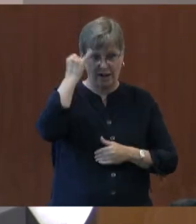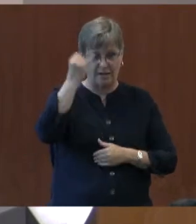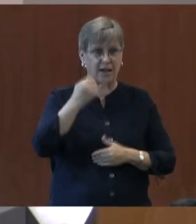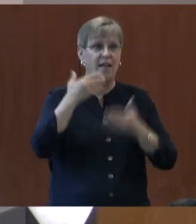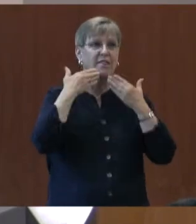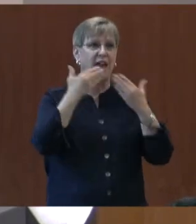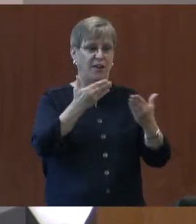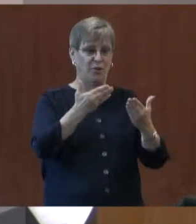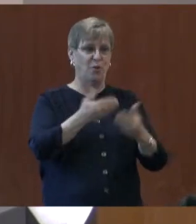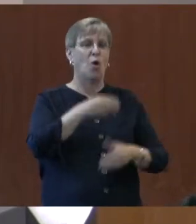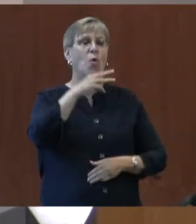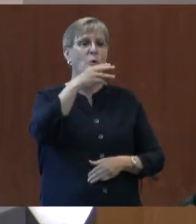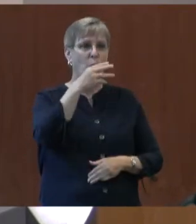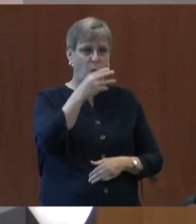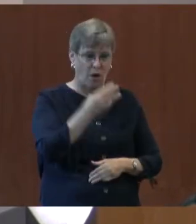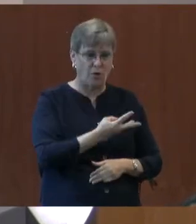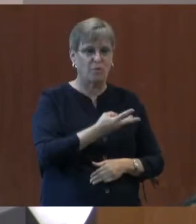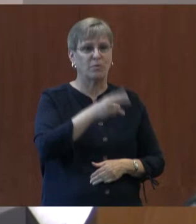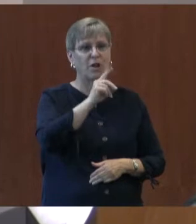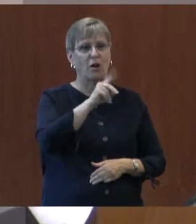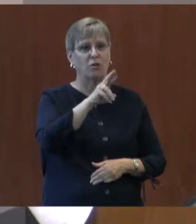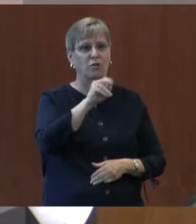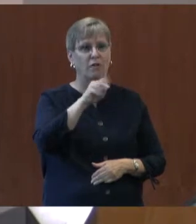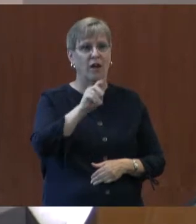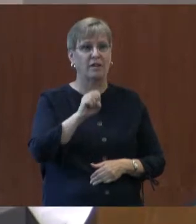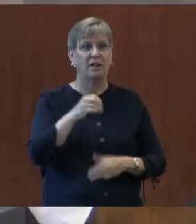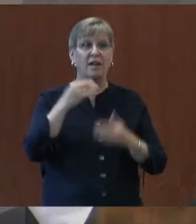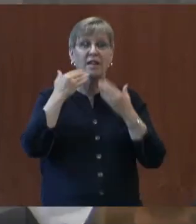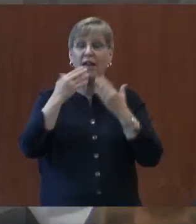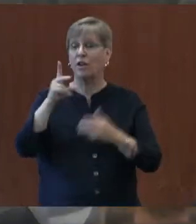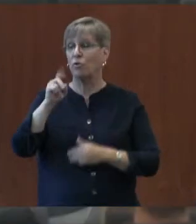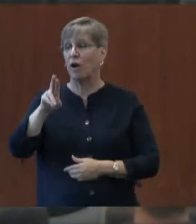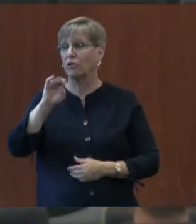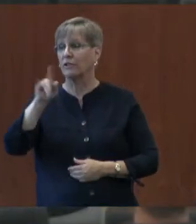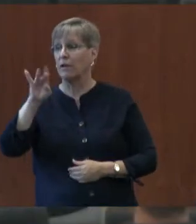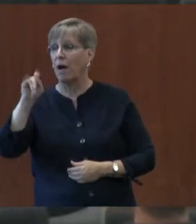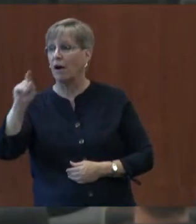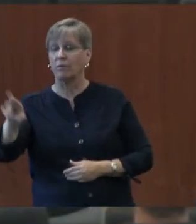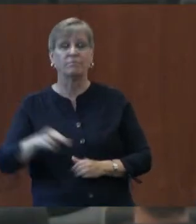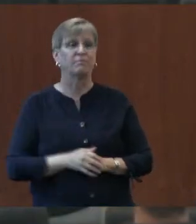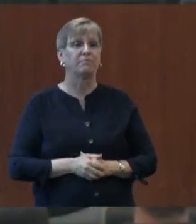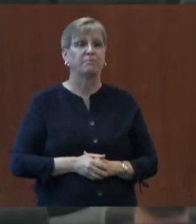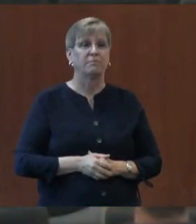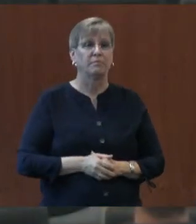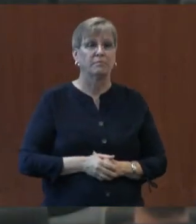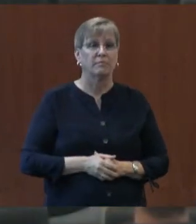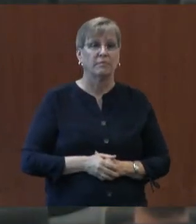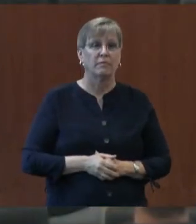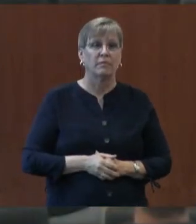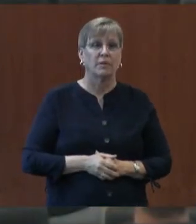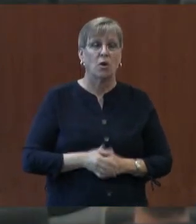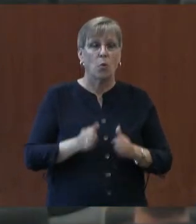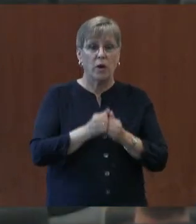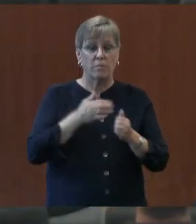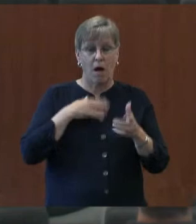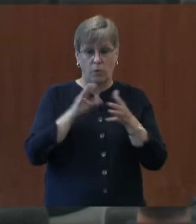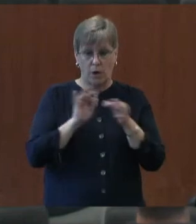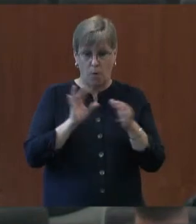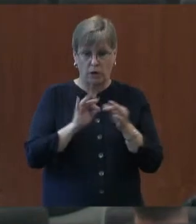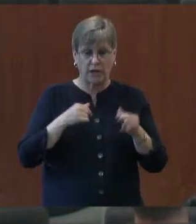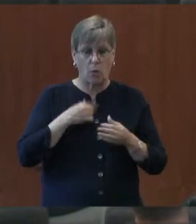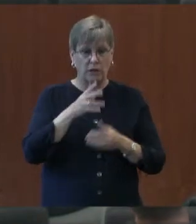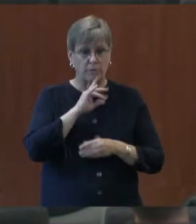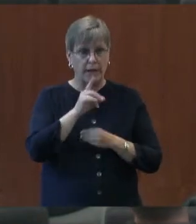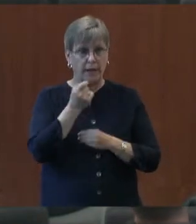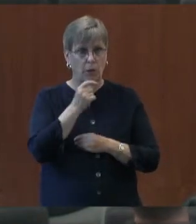Savine. Thank you, Dr. Zentmeyer. With my remarks, I'd like to speak a